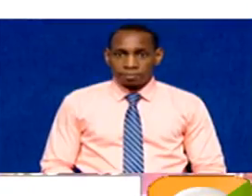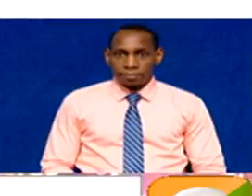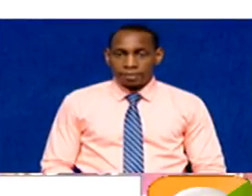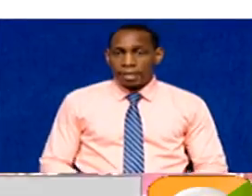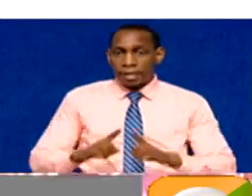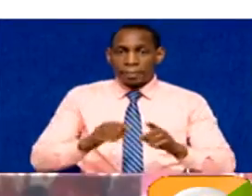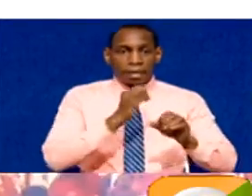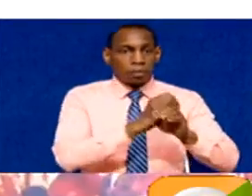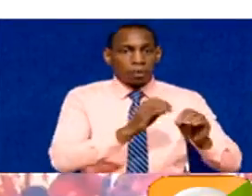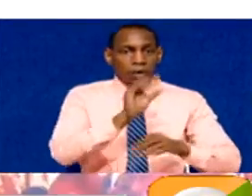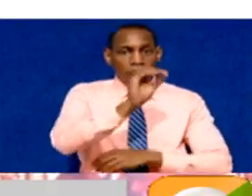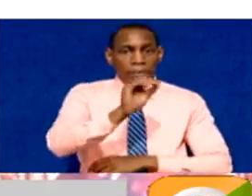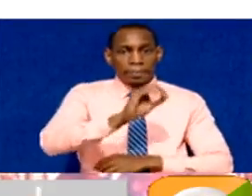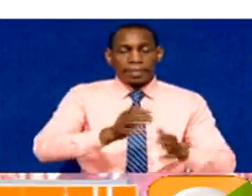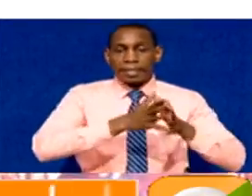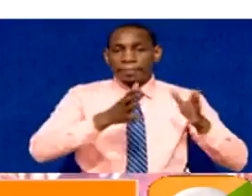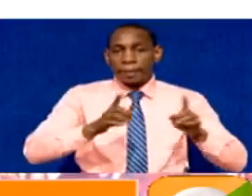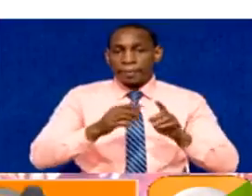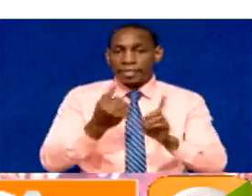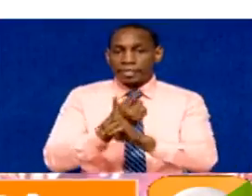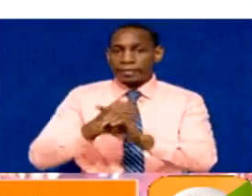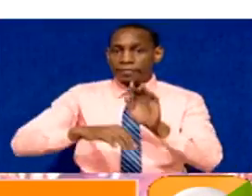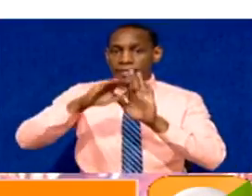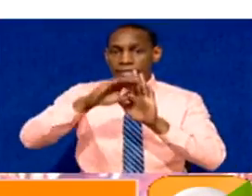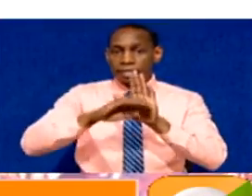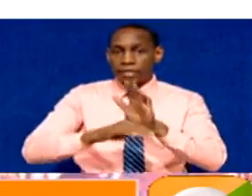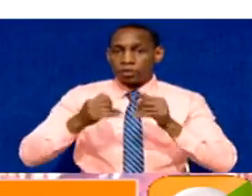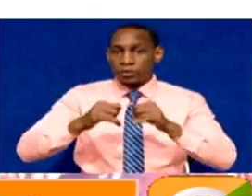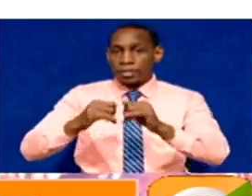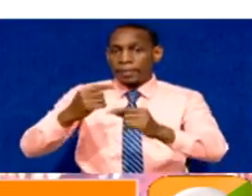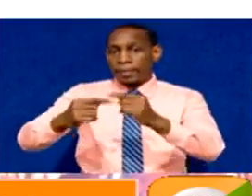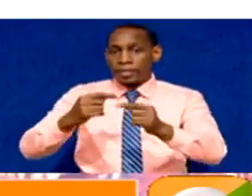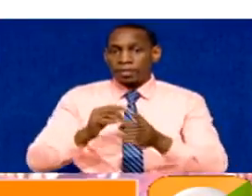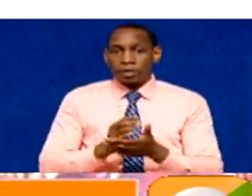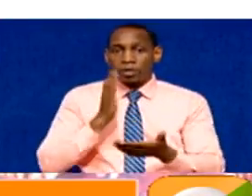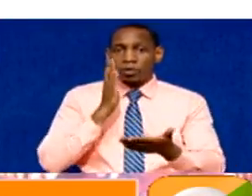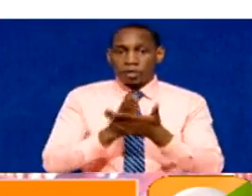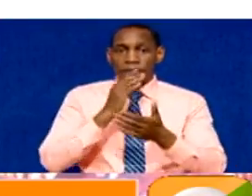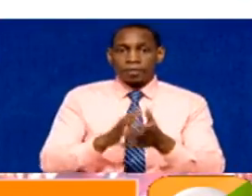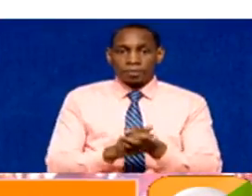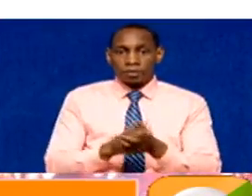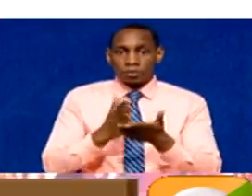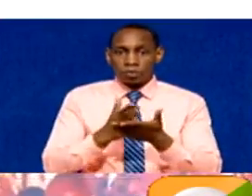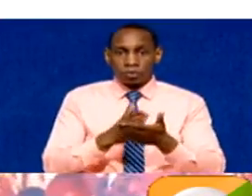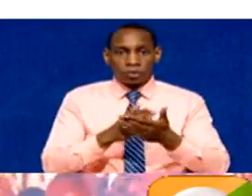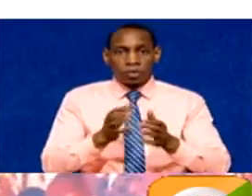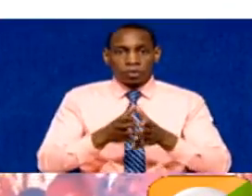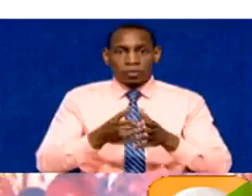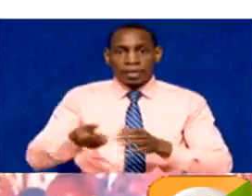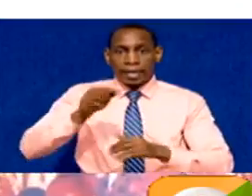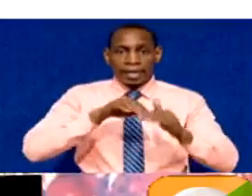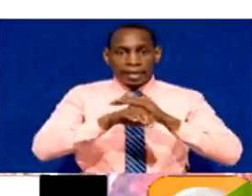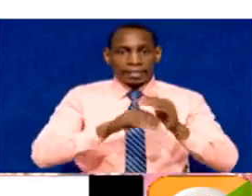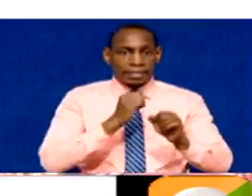Sadly, the unemployment rate still remains high, but with the various programs that we are implementing, we are certain of increasing access to decent